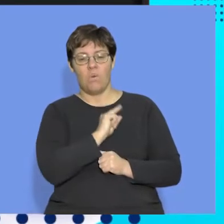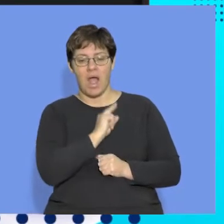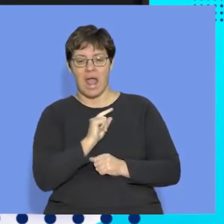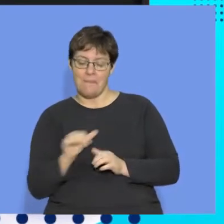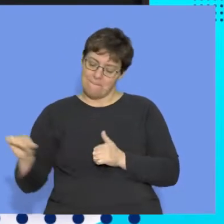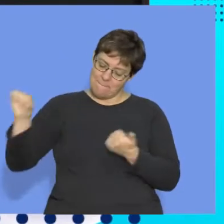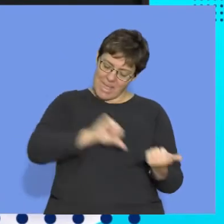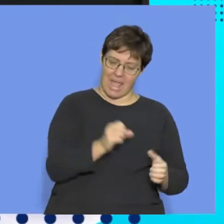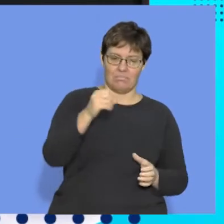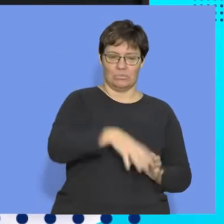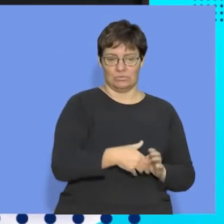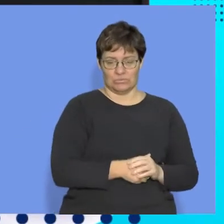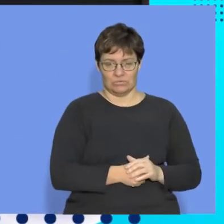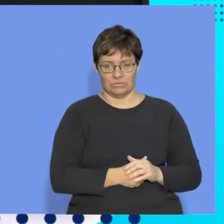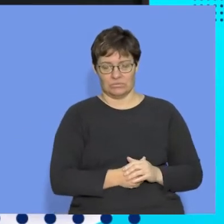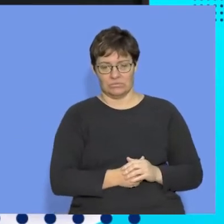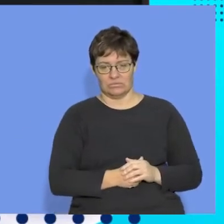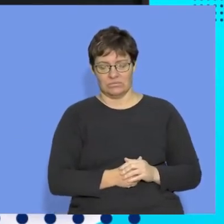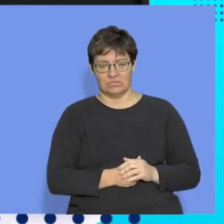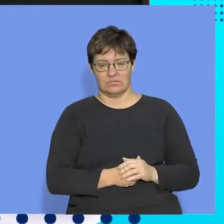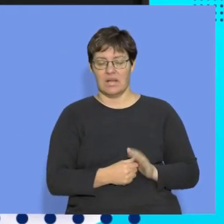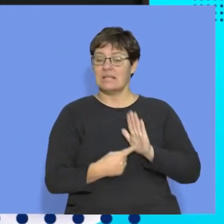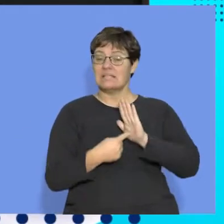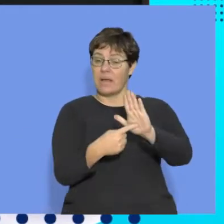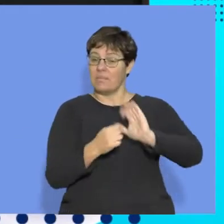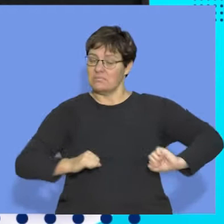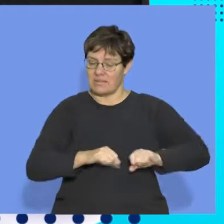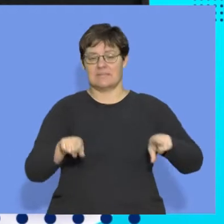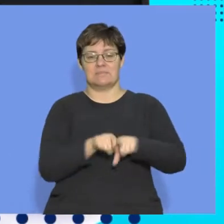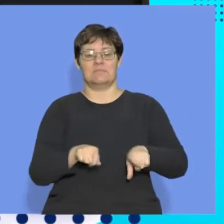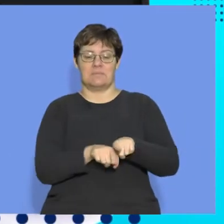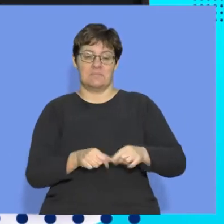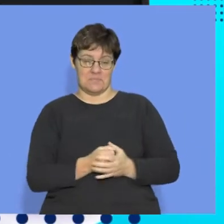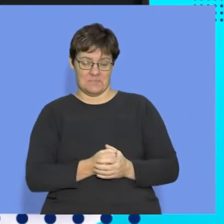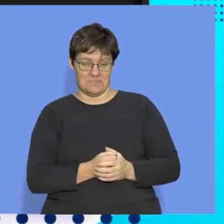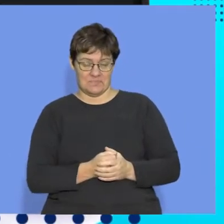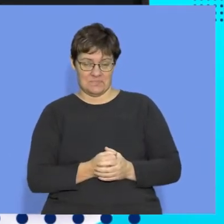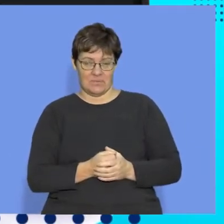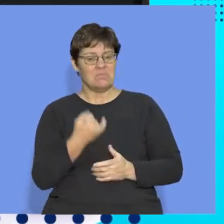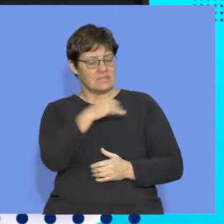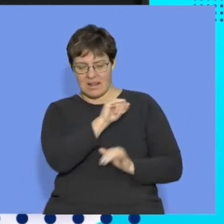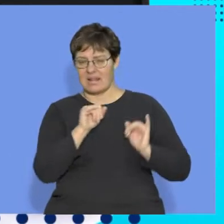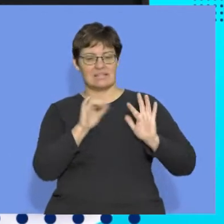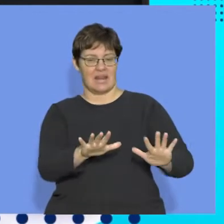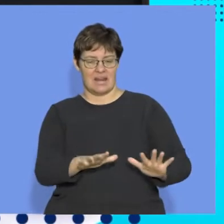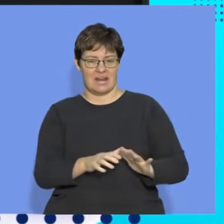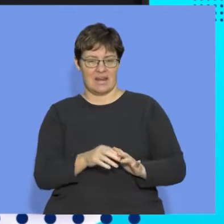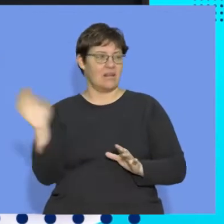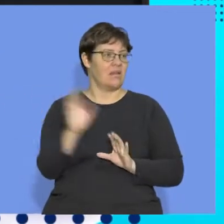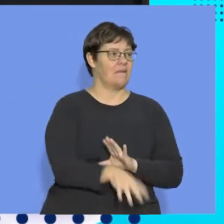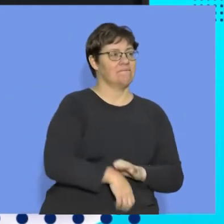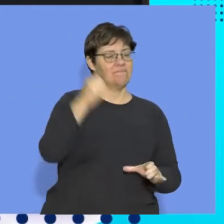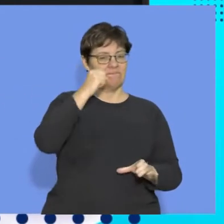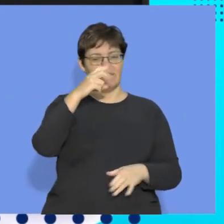Because I'm replacing back. The sample space will stay the same. Are we together? Because I'll still have 10. If I